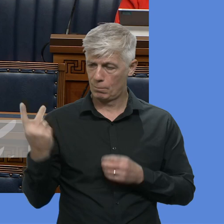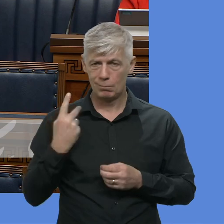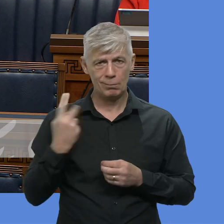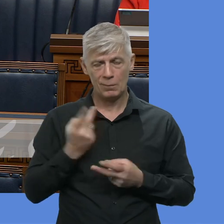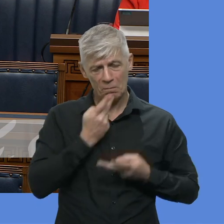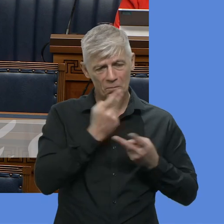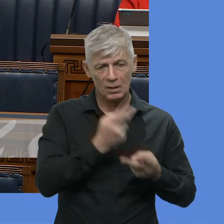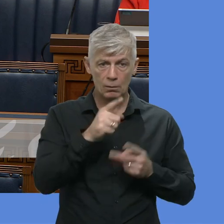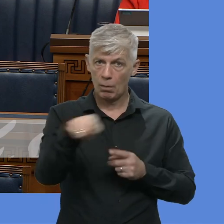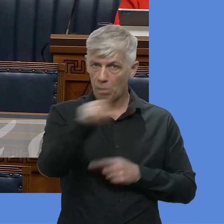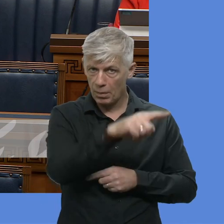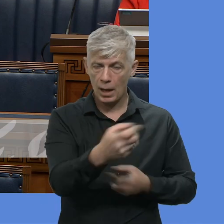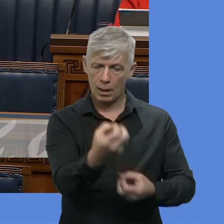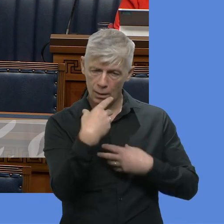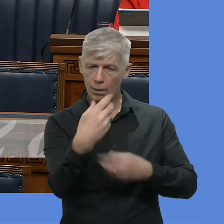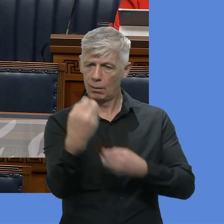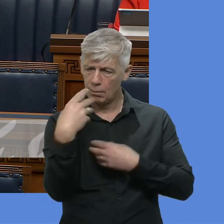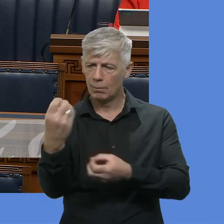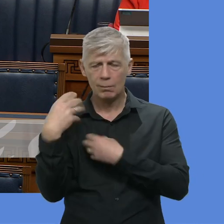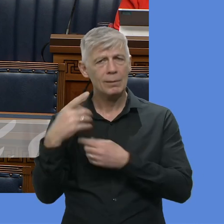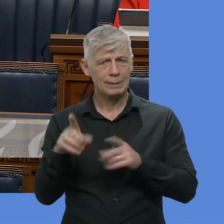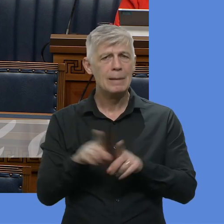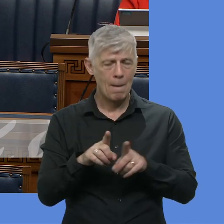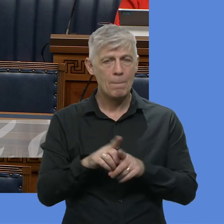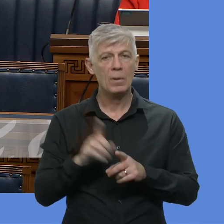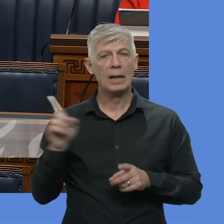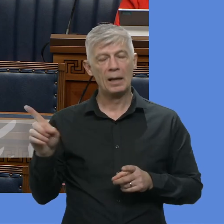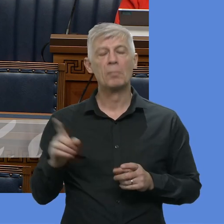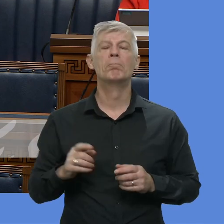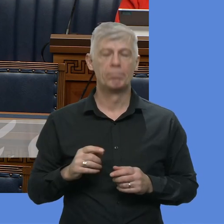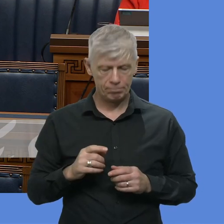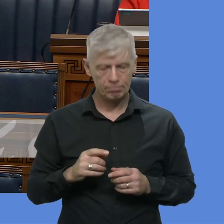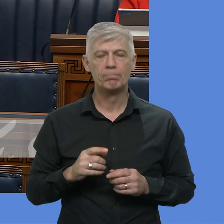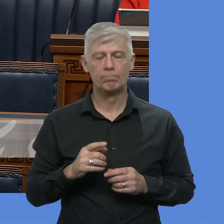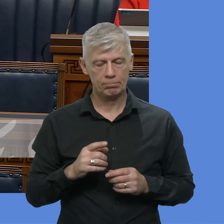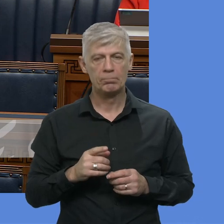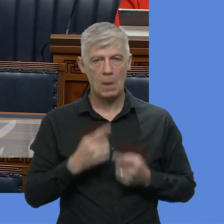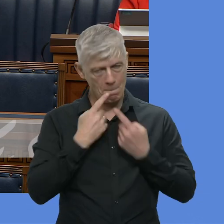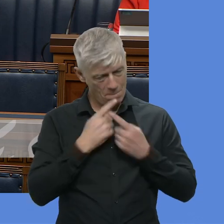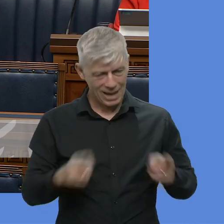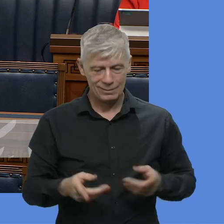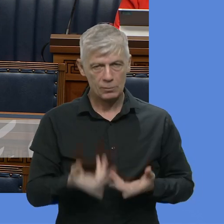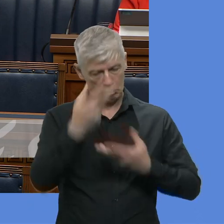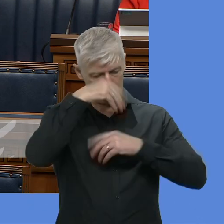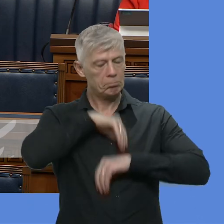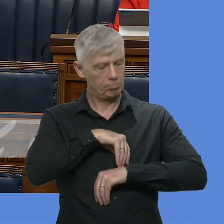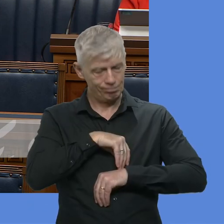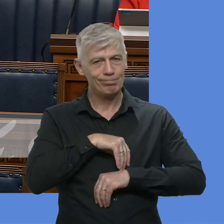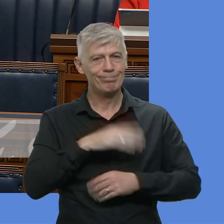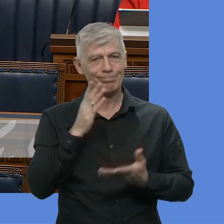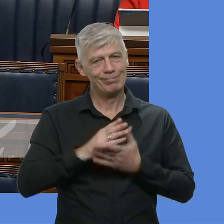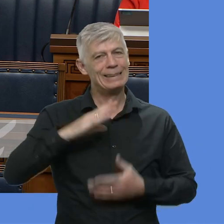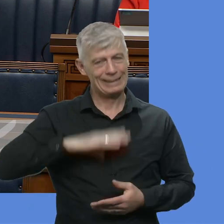raised this issue with him as well. And he was very clear with me on departing that he had heard the message loud and clear about the need for